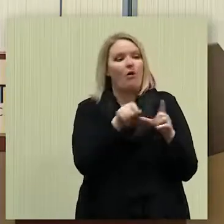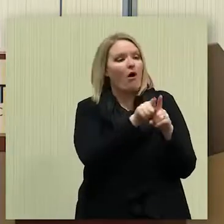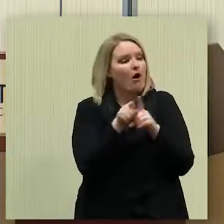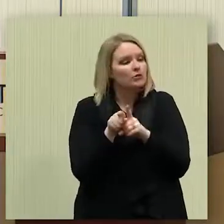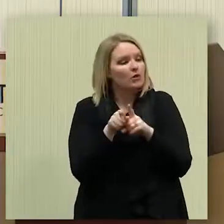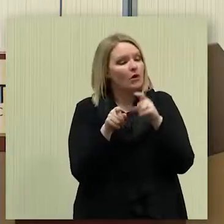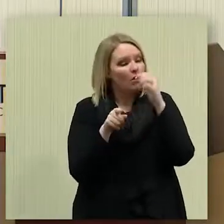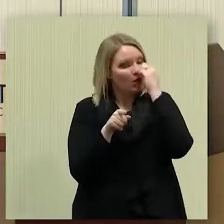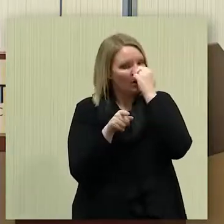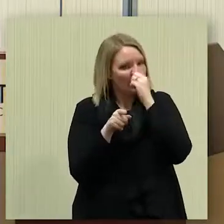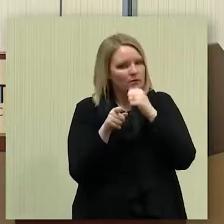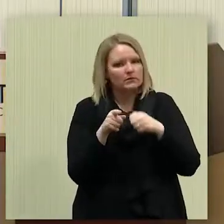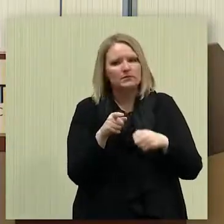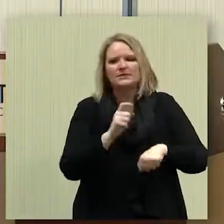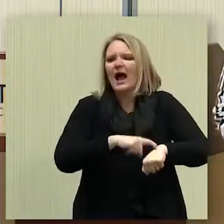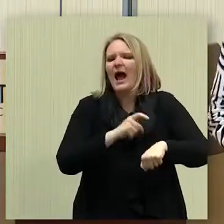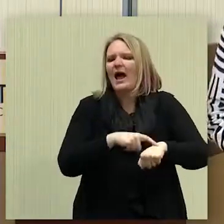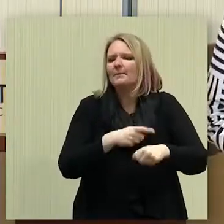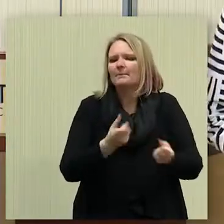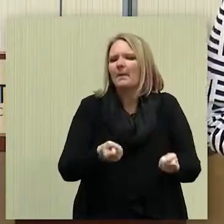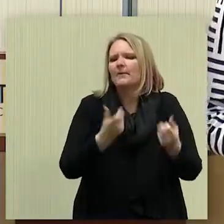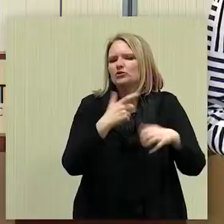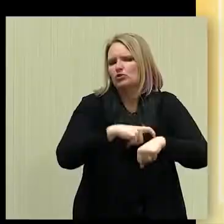also how much time it takes.